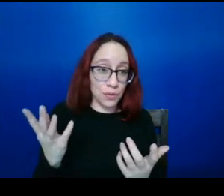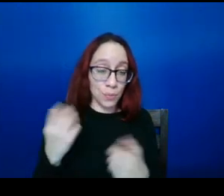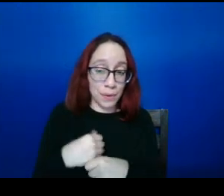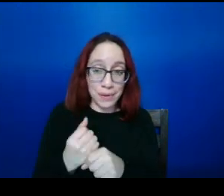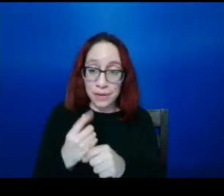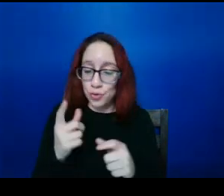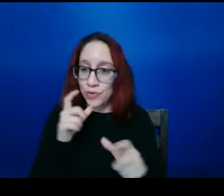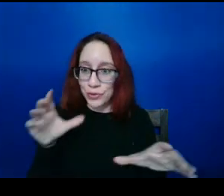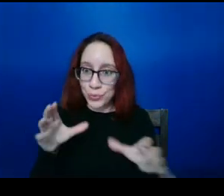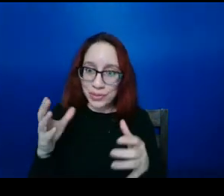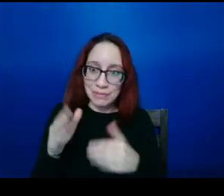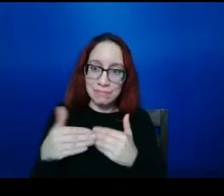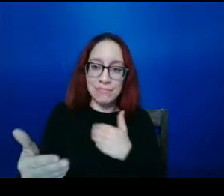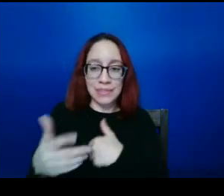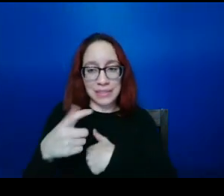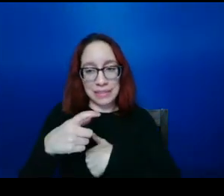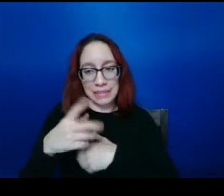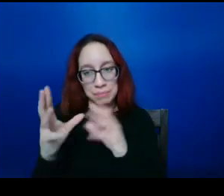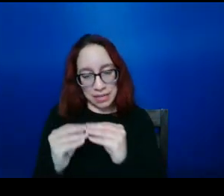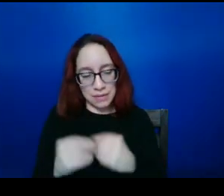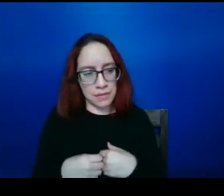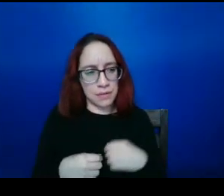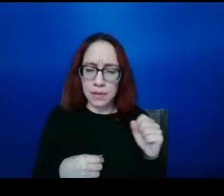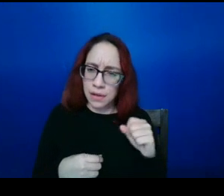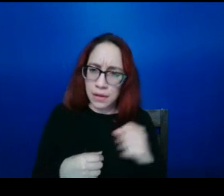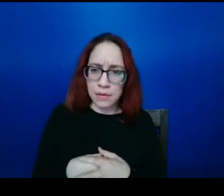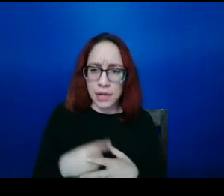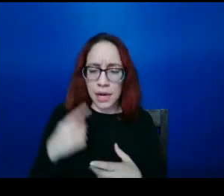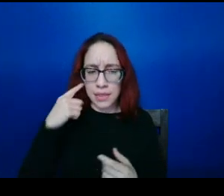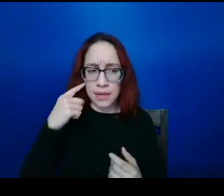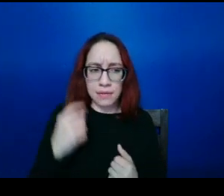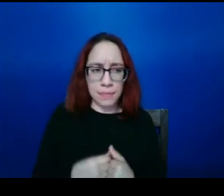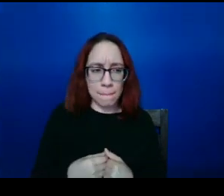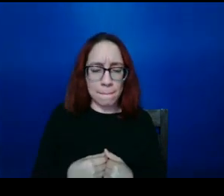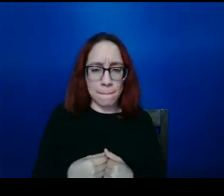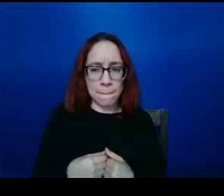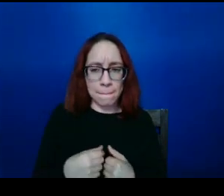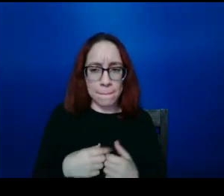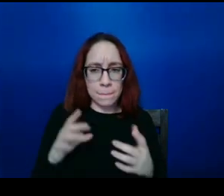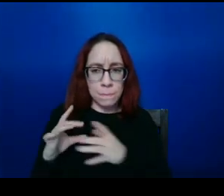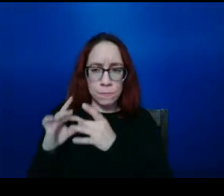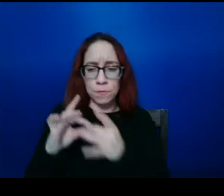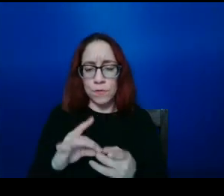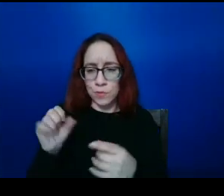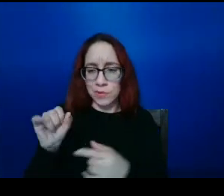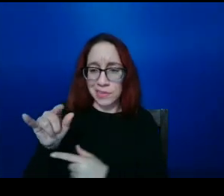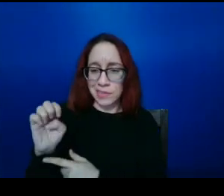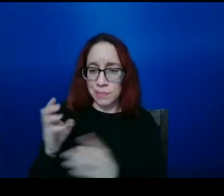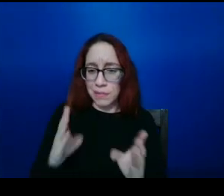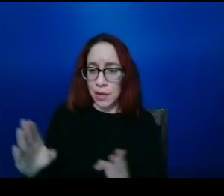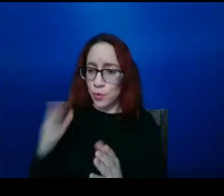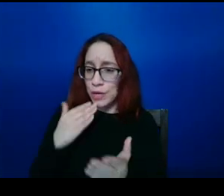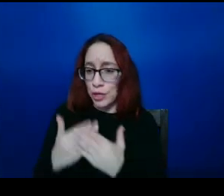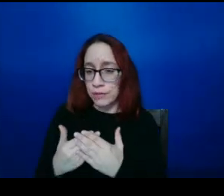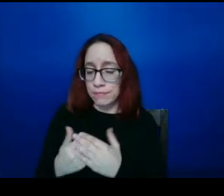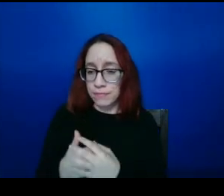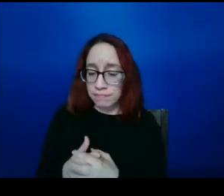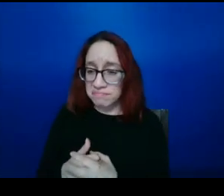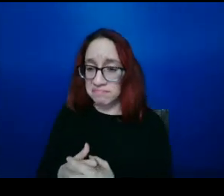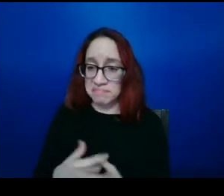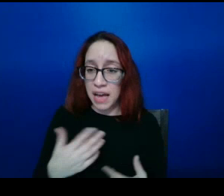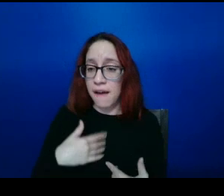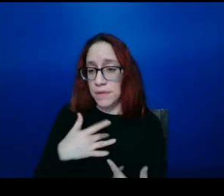you don't have to do it to the next meeting, in other words. Yeah. I think in conjunction with the site plan would be good. It's kind of where